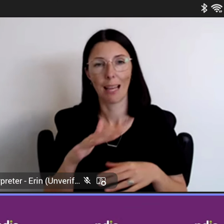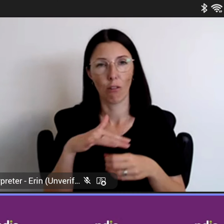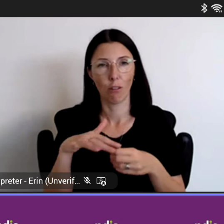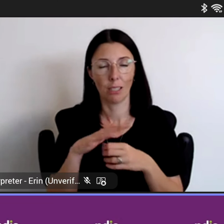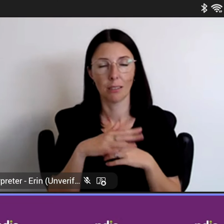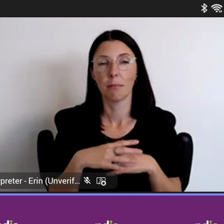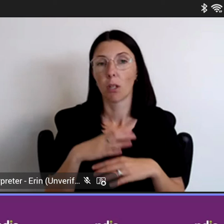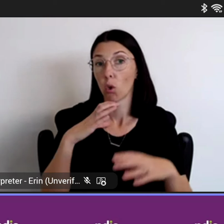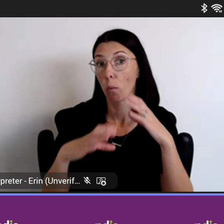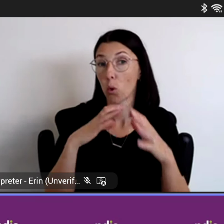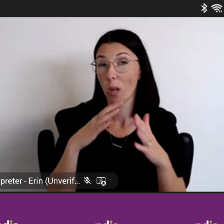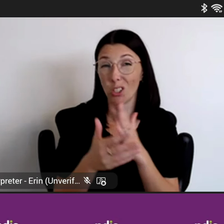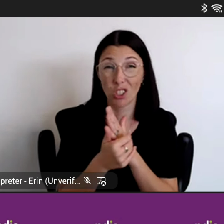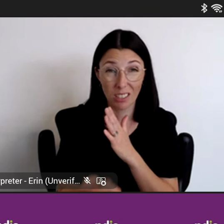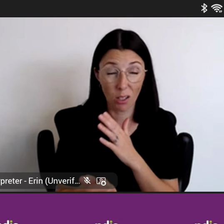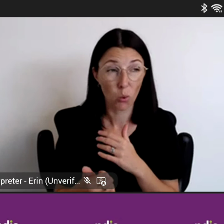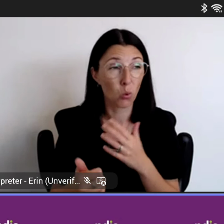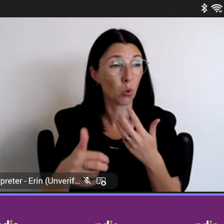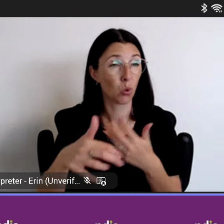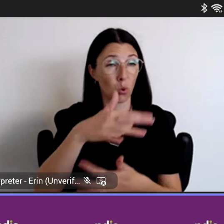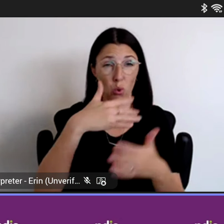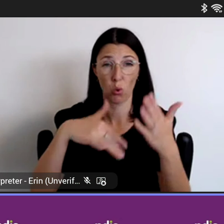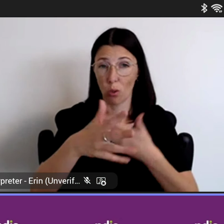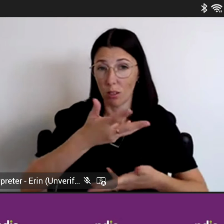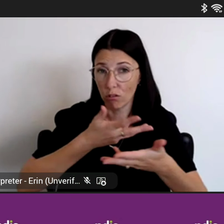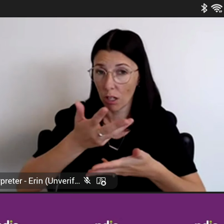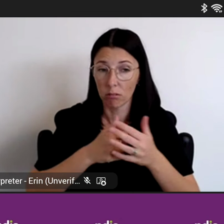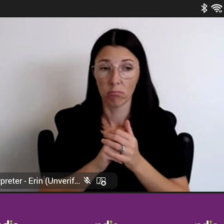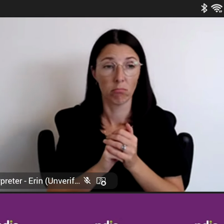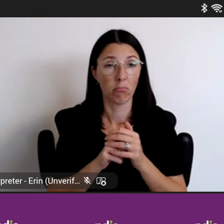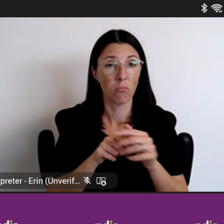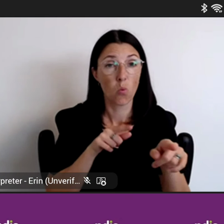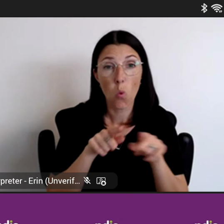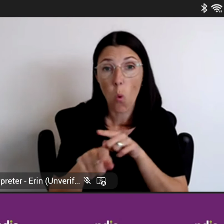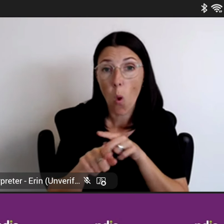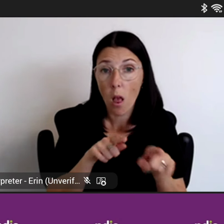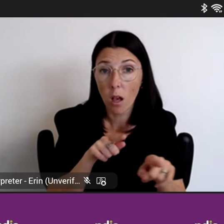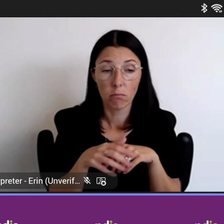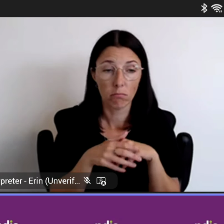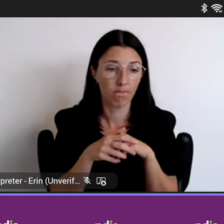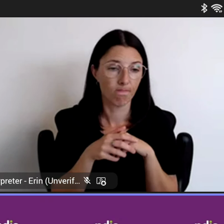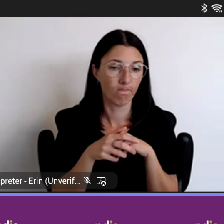communication, social interaction, learning,